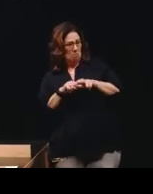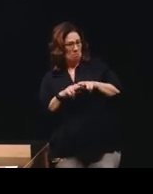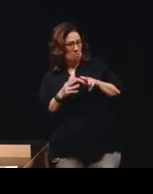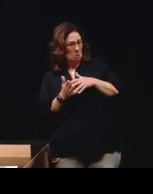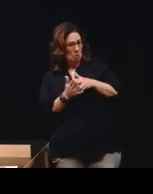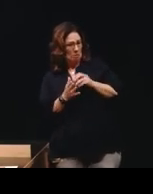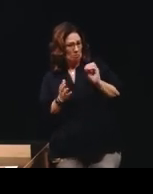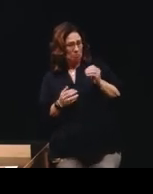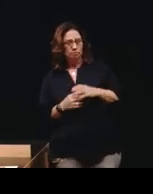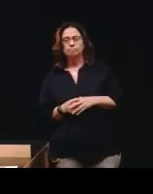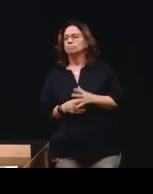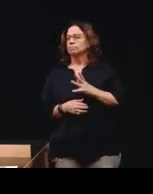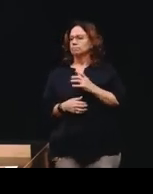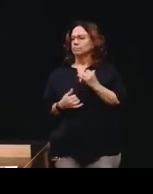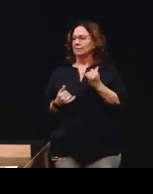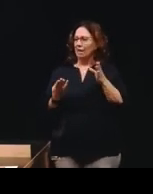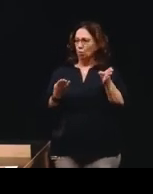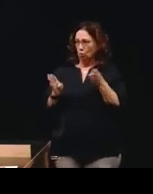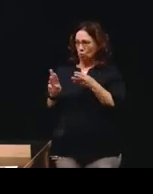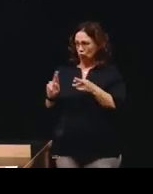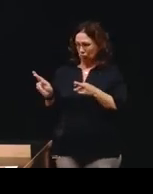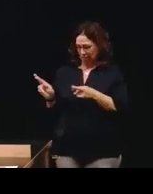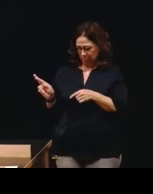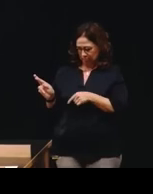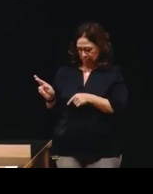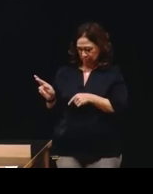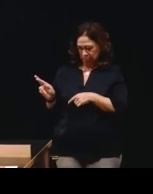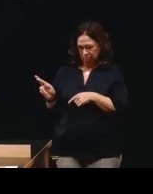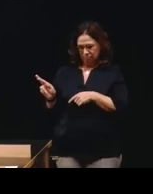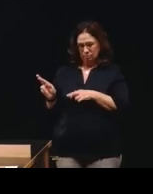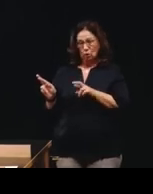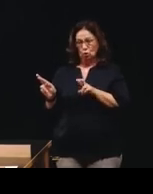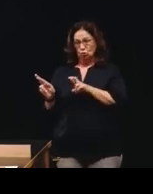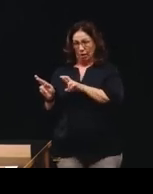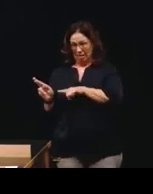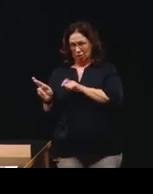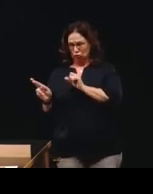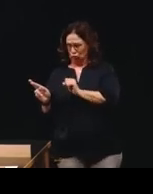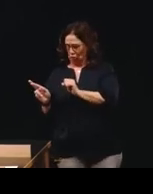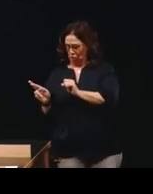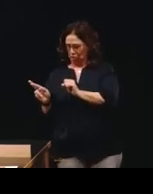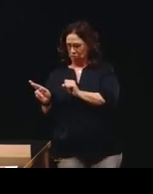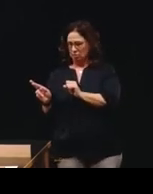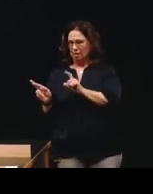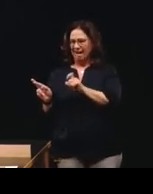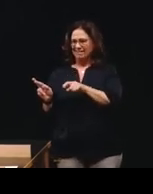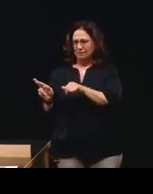Okay. Now draw their attention to their right, to their right leg that's strong, and ask them to